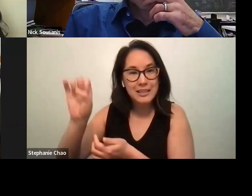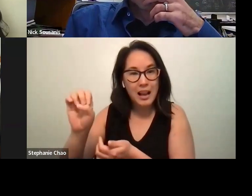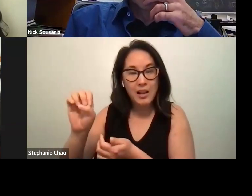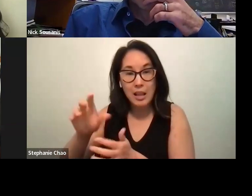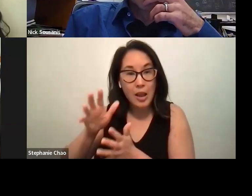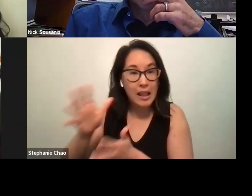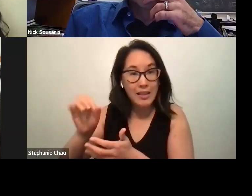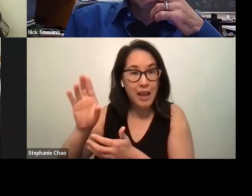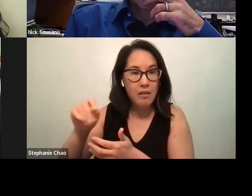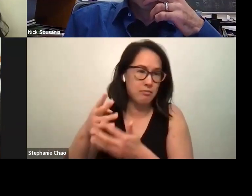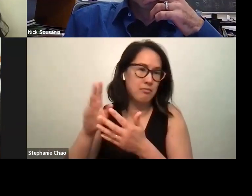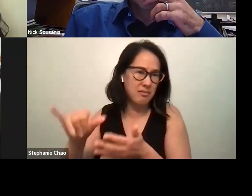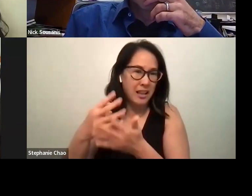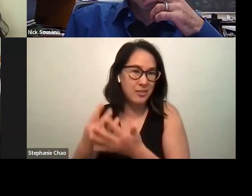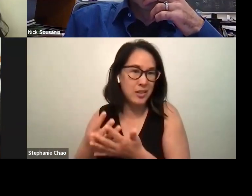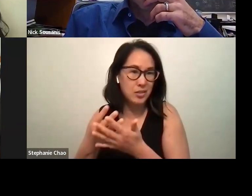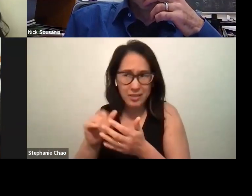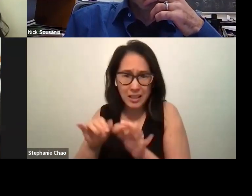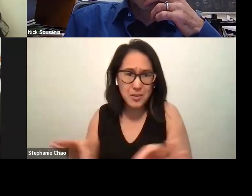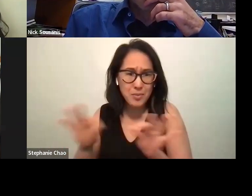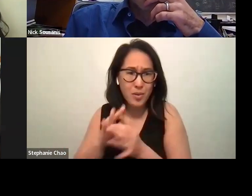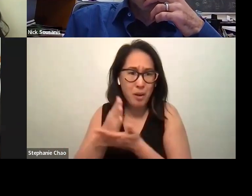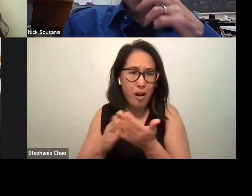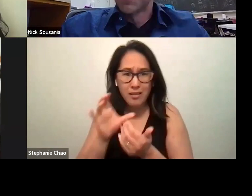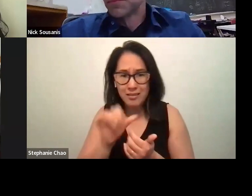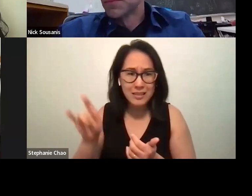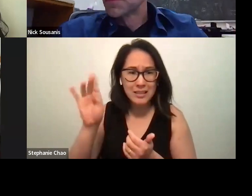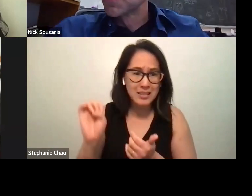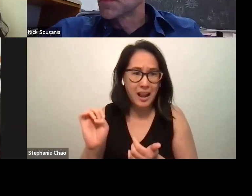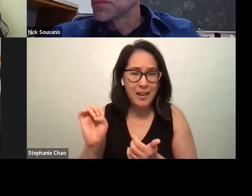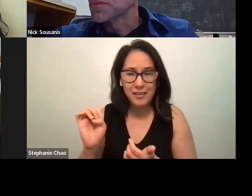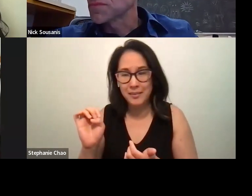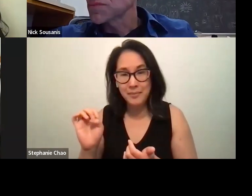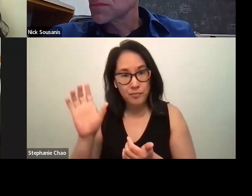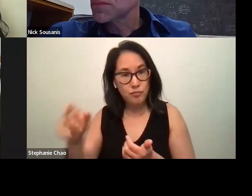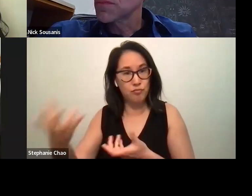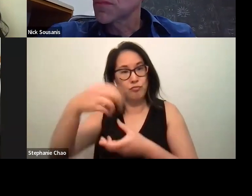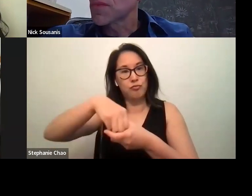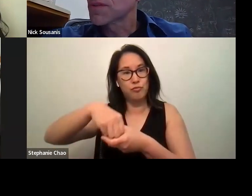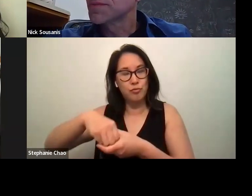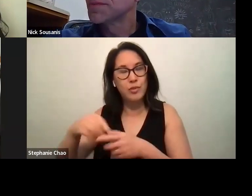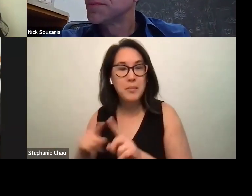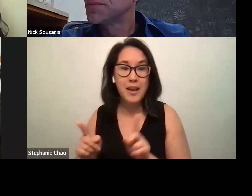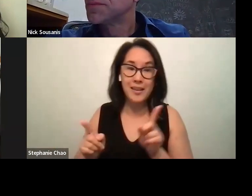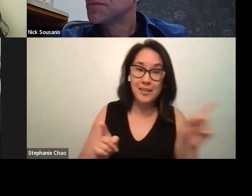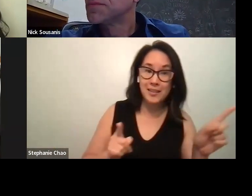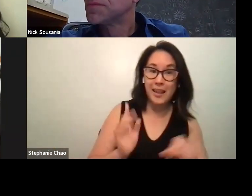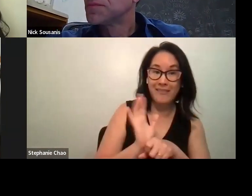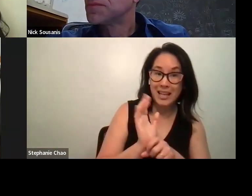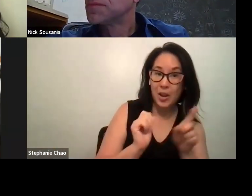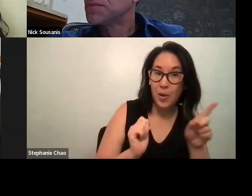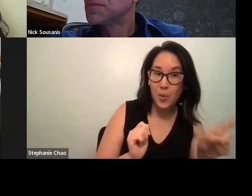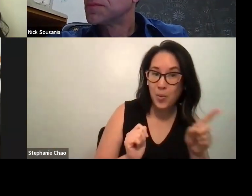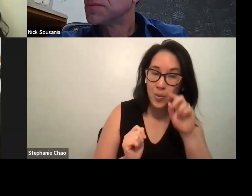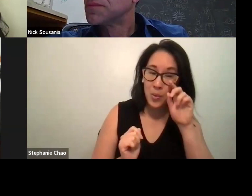you're filtering important parts of the style that should be included. Whereas in video, if